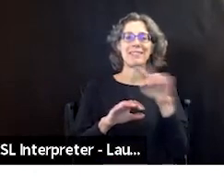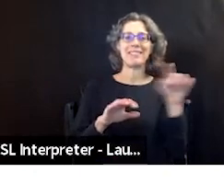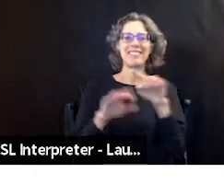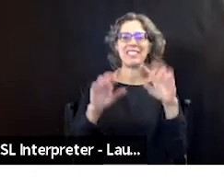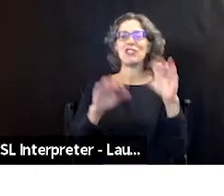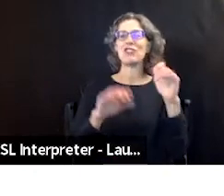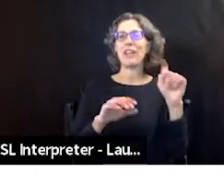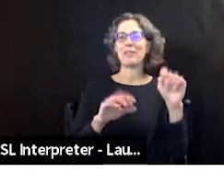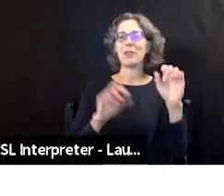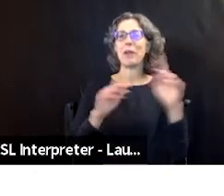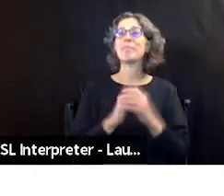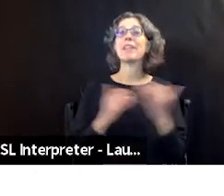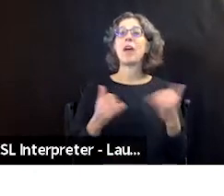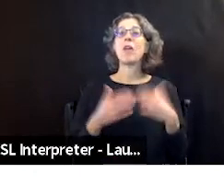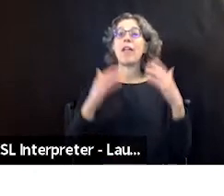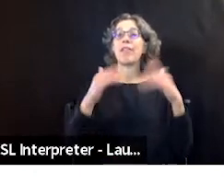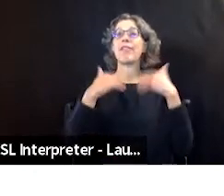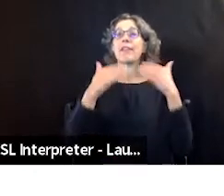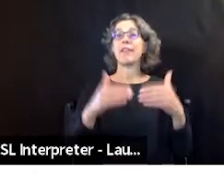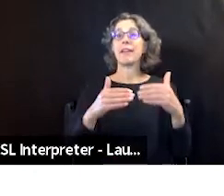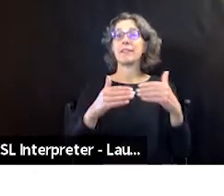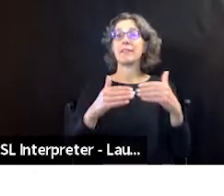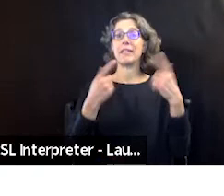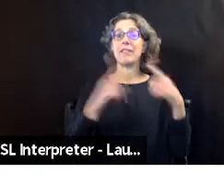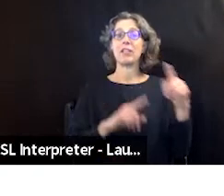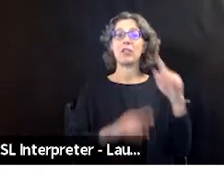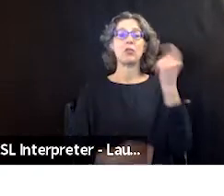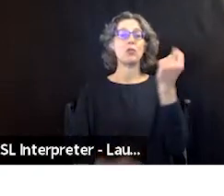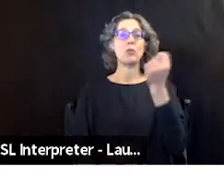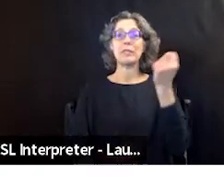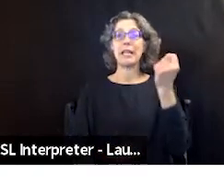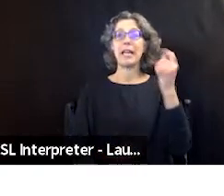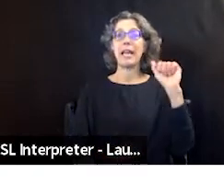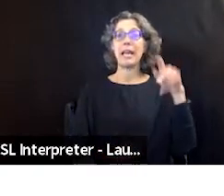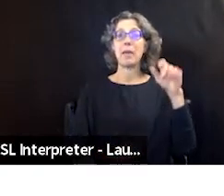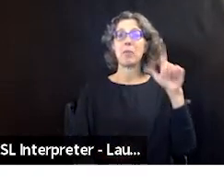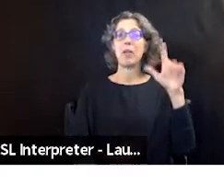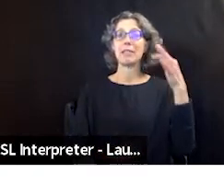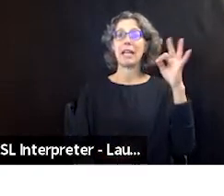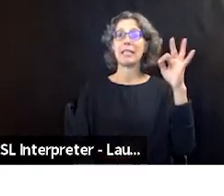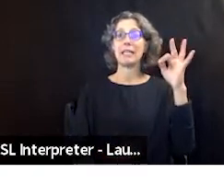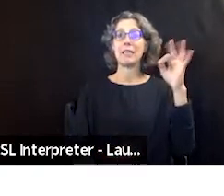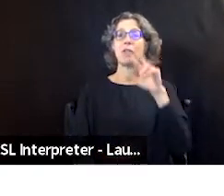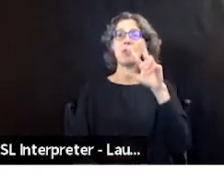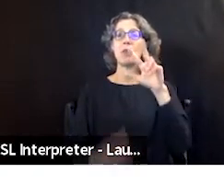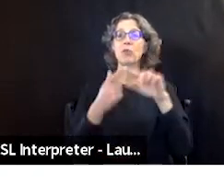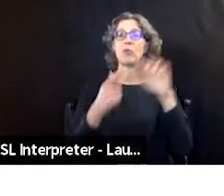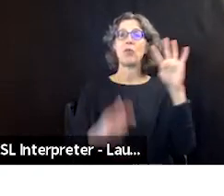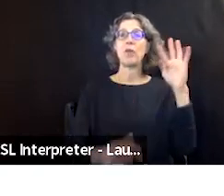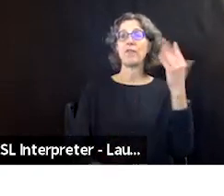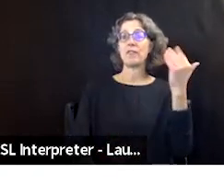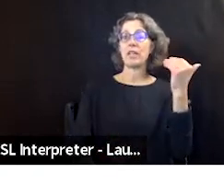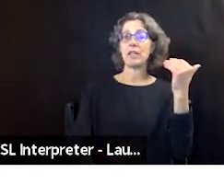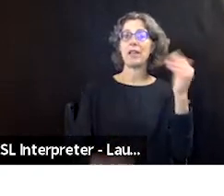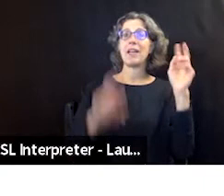next event is Tuesday, April 19th, from 3 to 4:15. The topic is